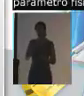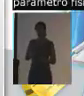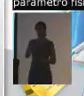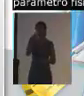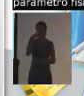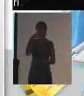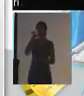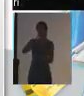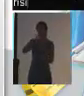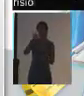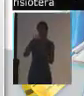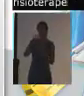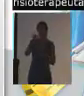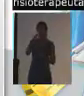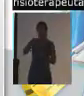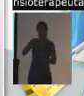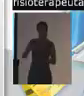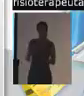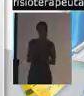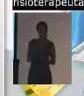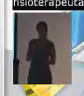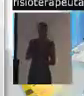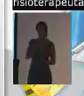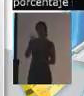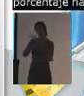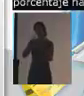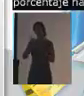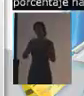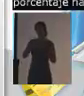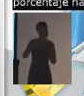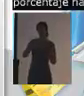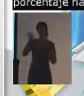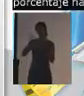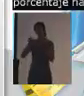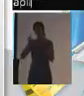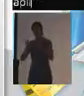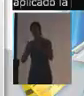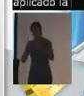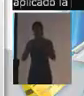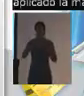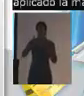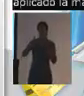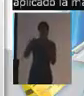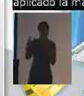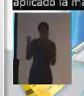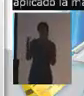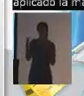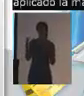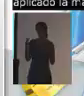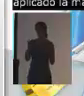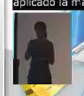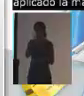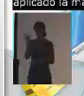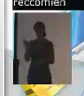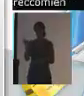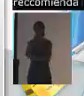measure exactly with the amount of percentage applied by the user, the amount of percentage applied by the